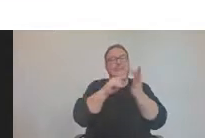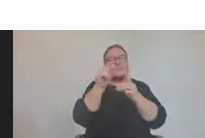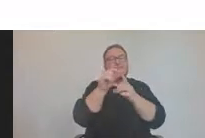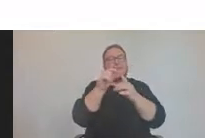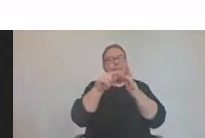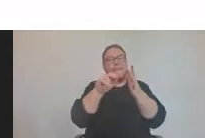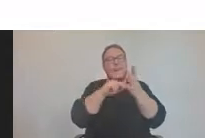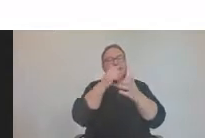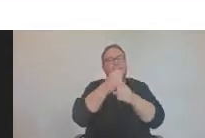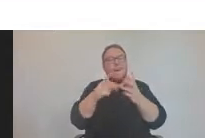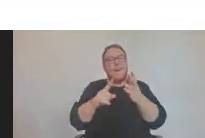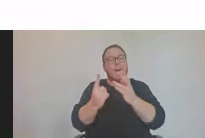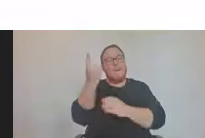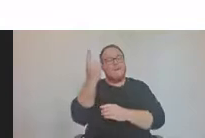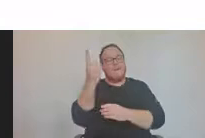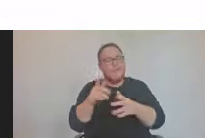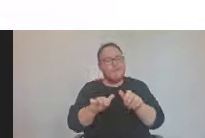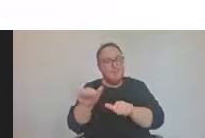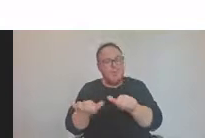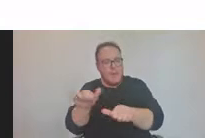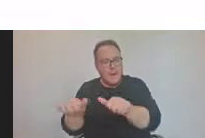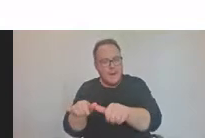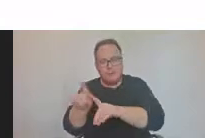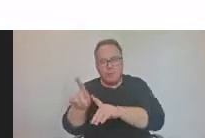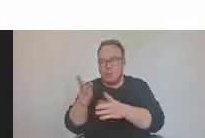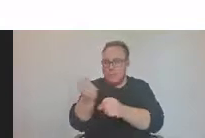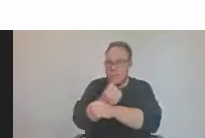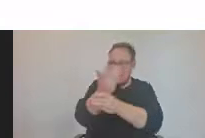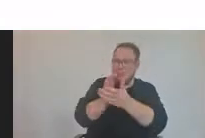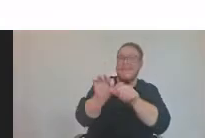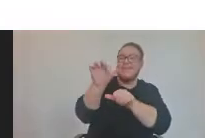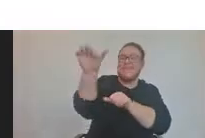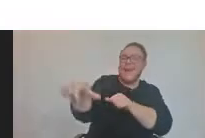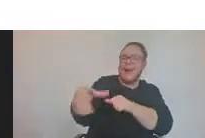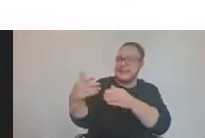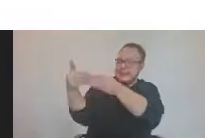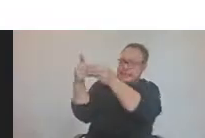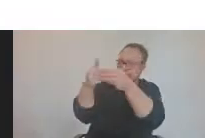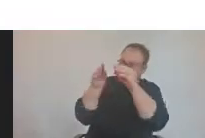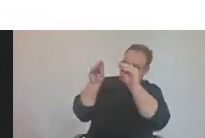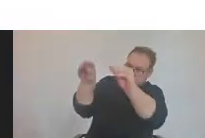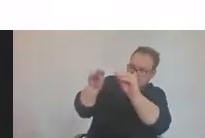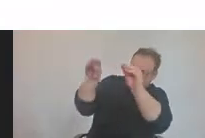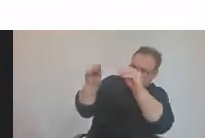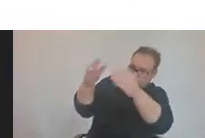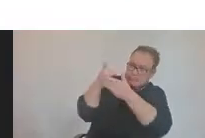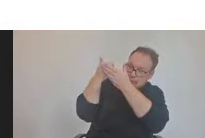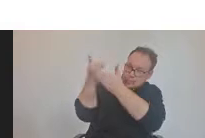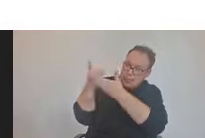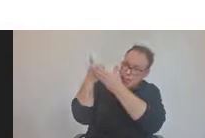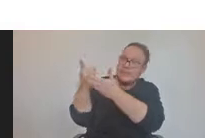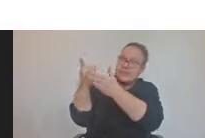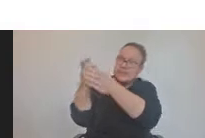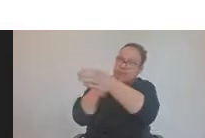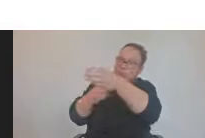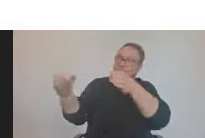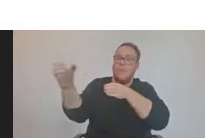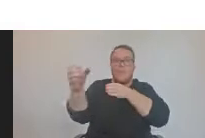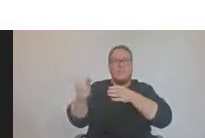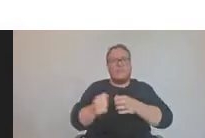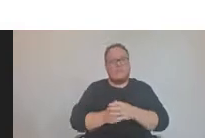are being trained, supported and getting the experience they need to step into our shoes. All 6 CCGs are